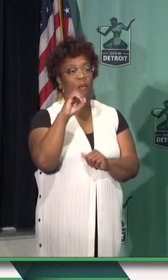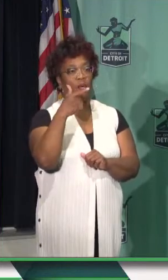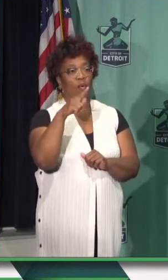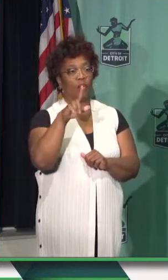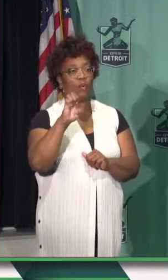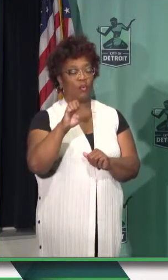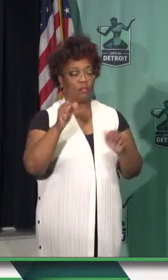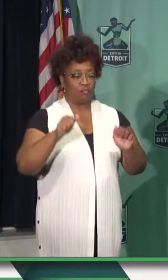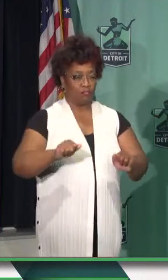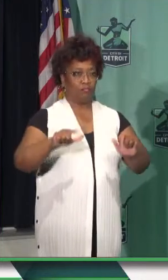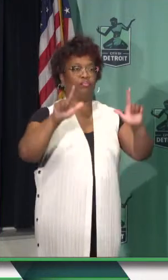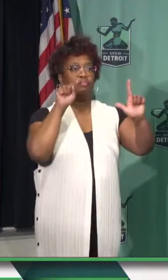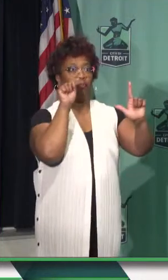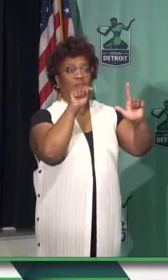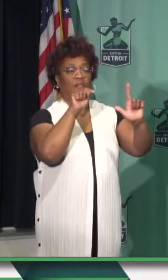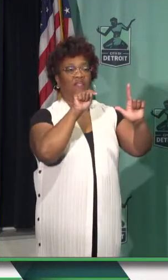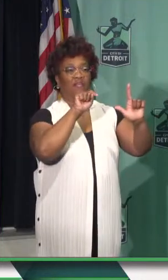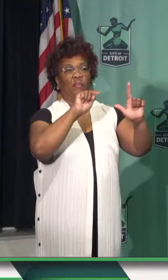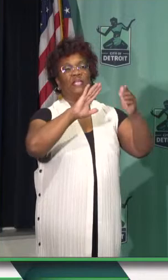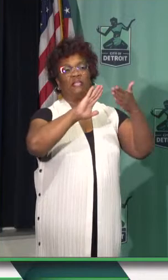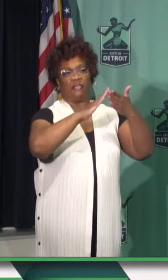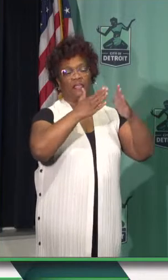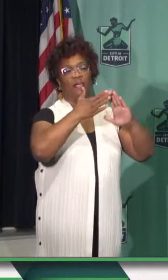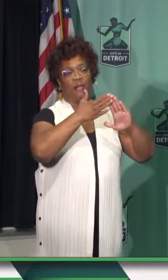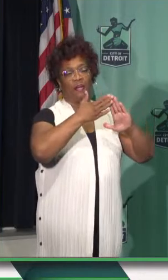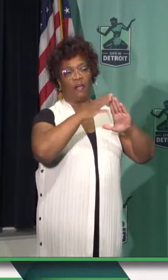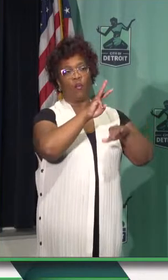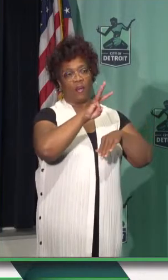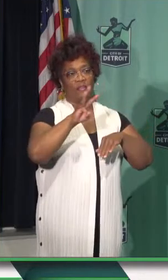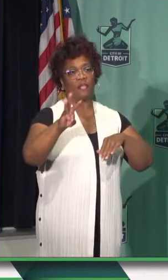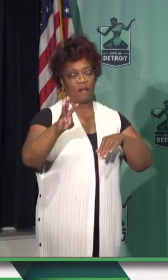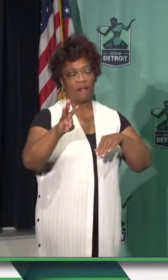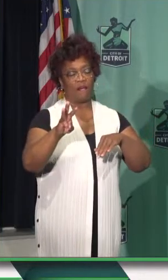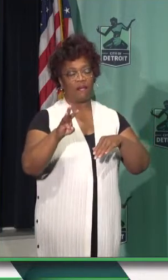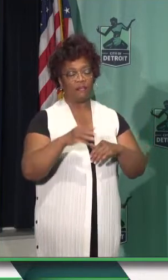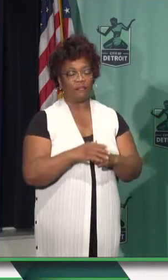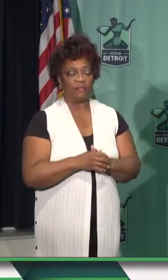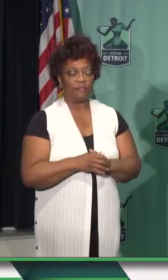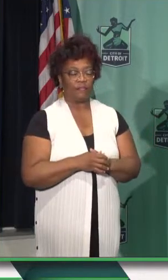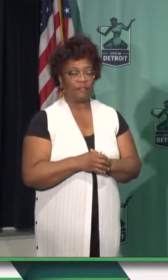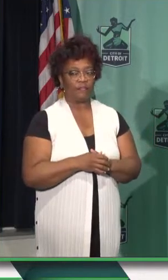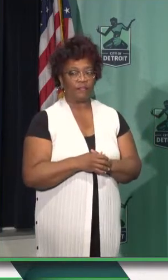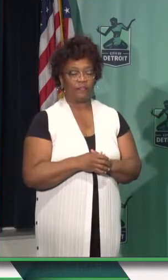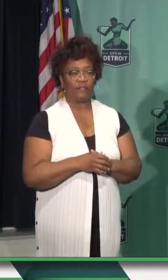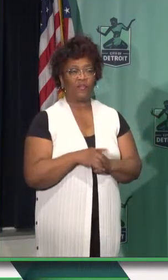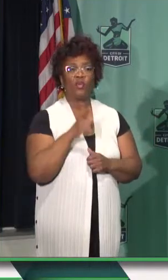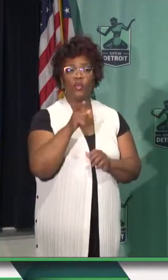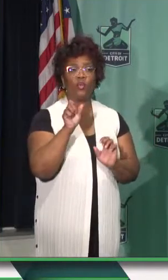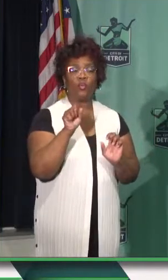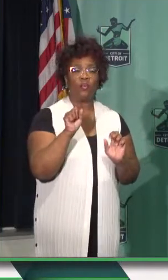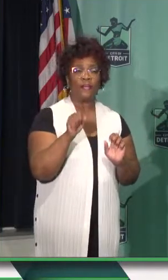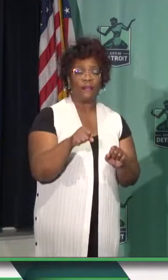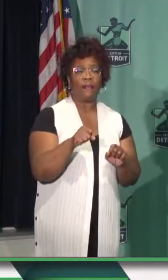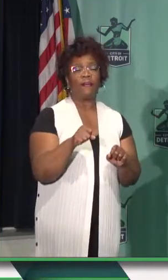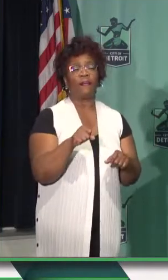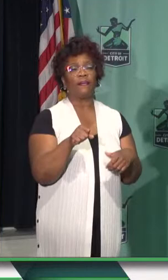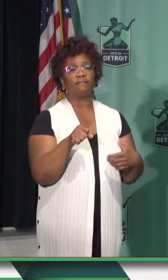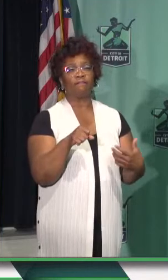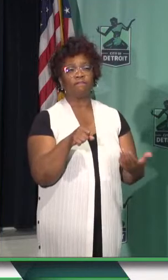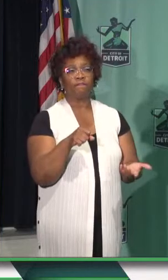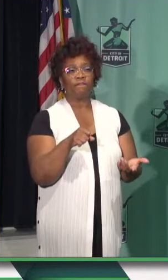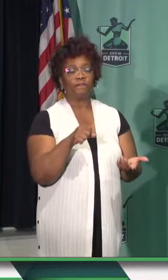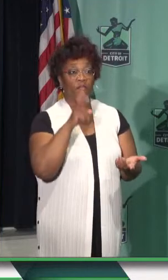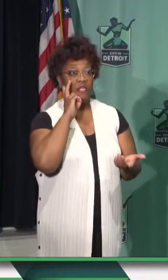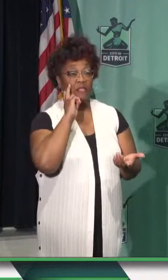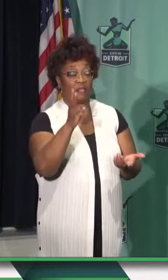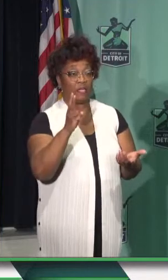website. It's gonna take you on, it'll take you directly there. And you'll get a chance to actually